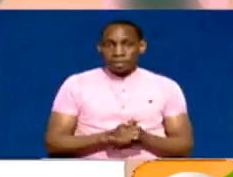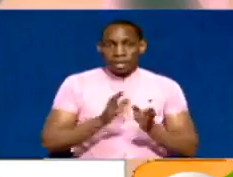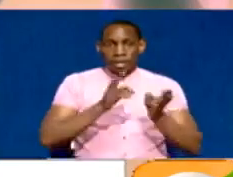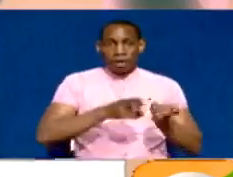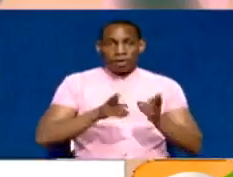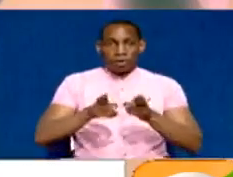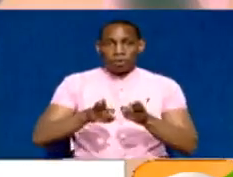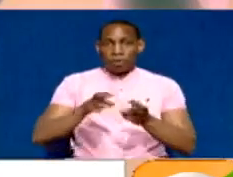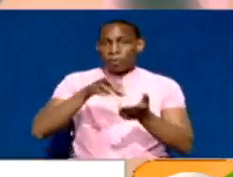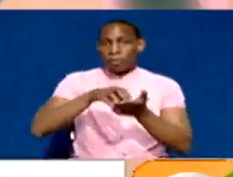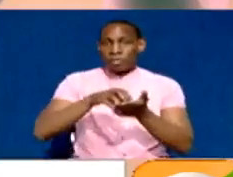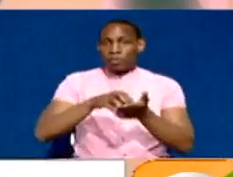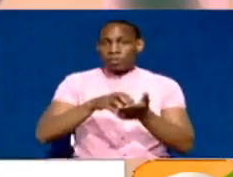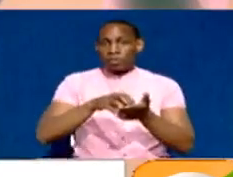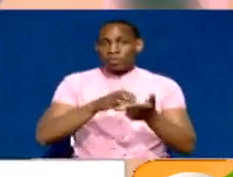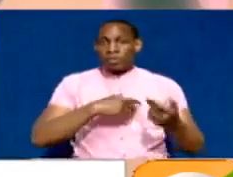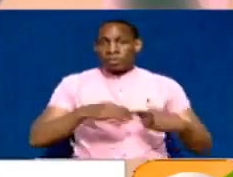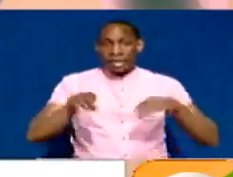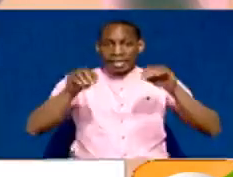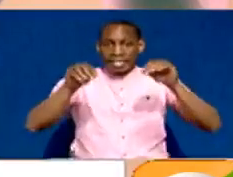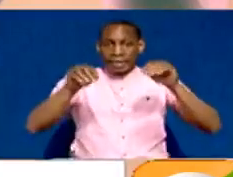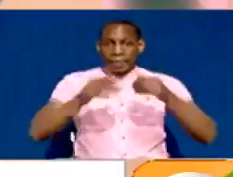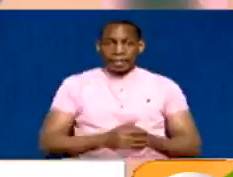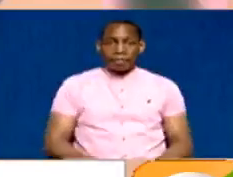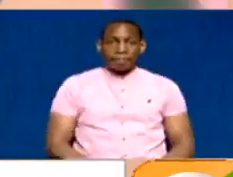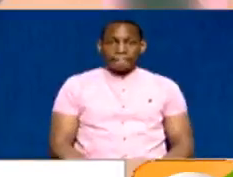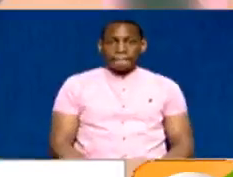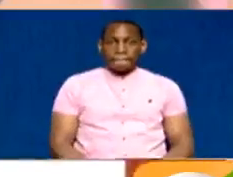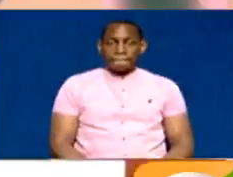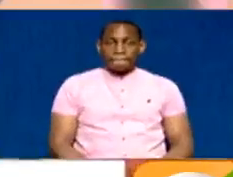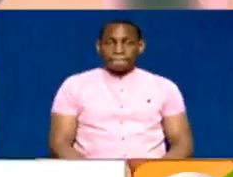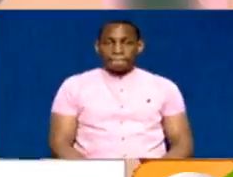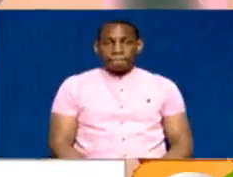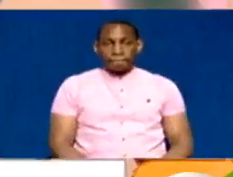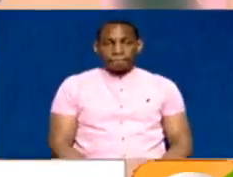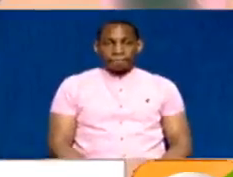language when it comes to clinker. So